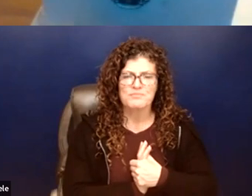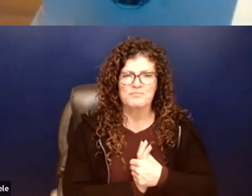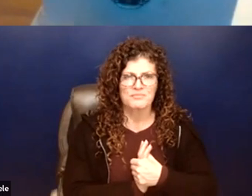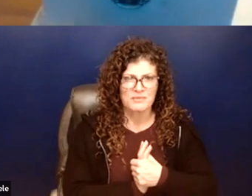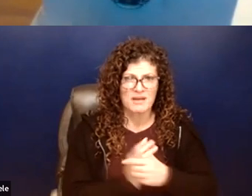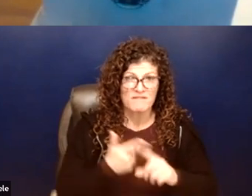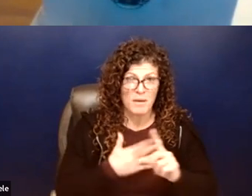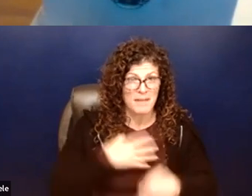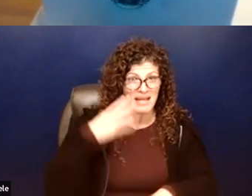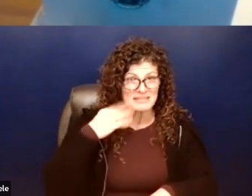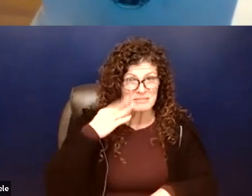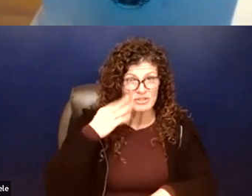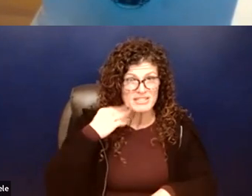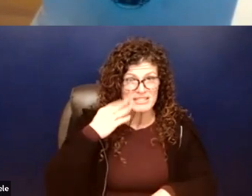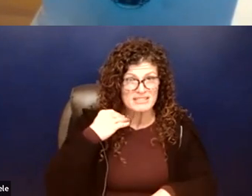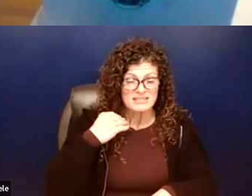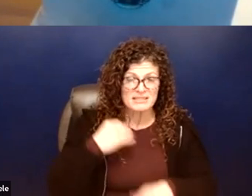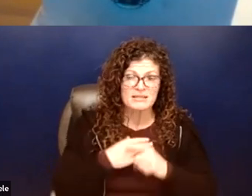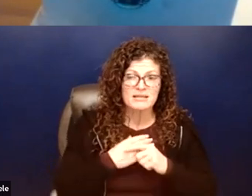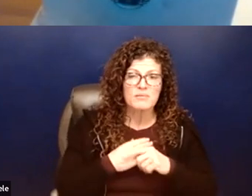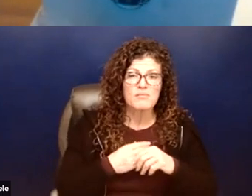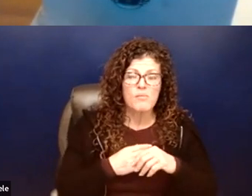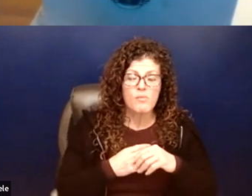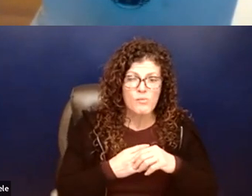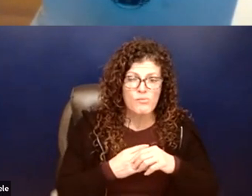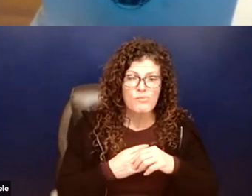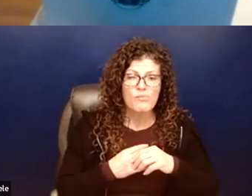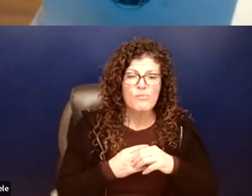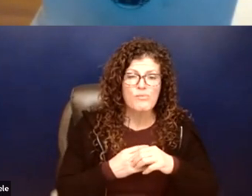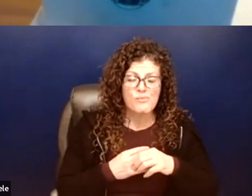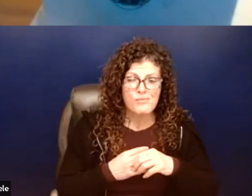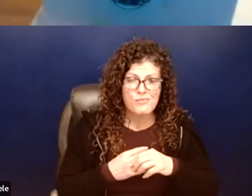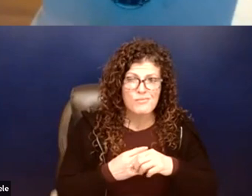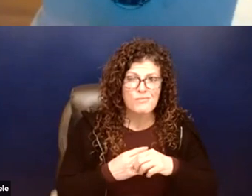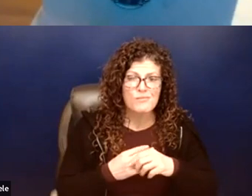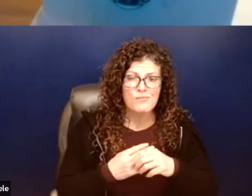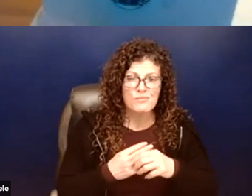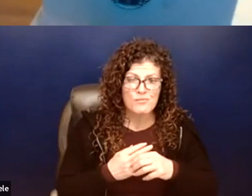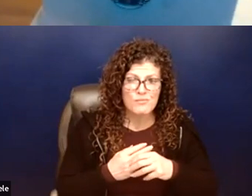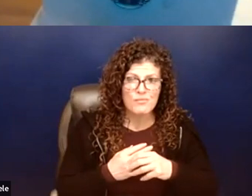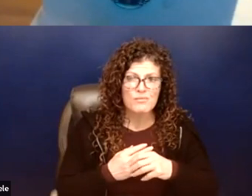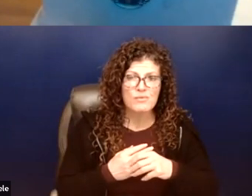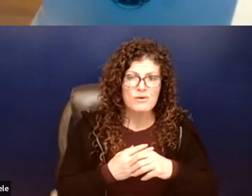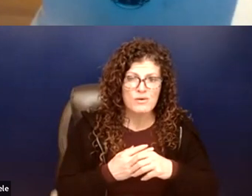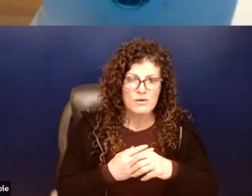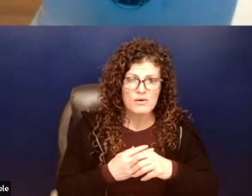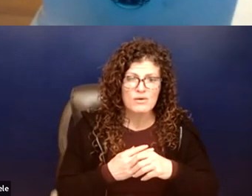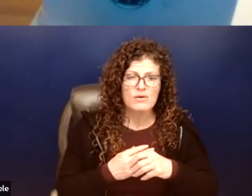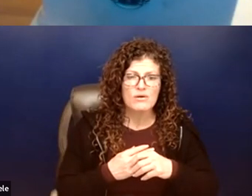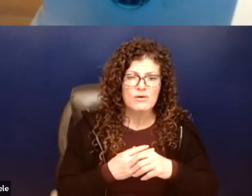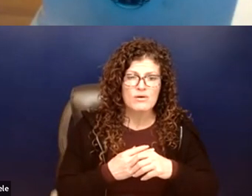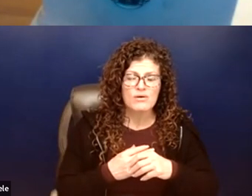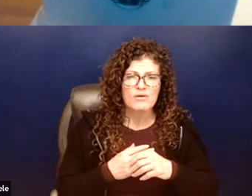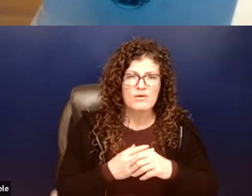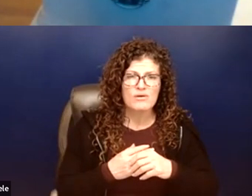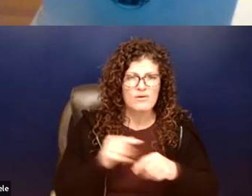child, I see that there are very few schools in